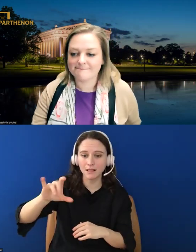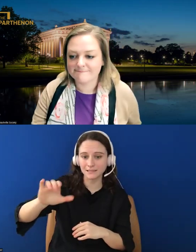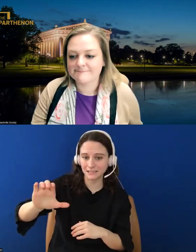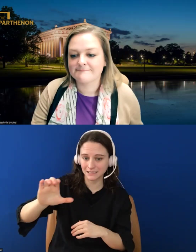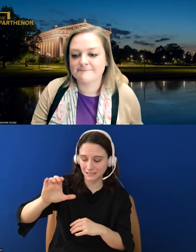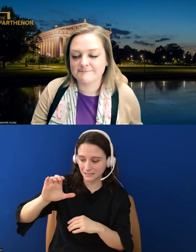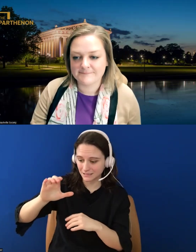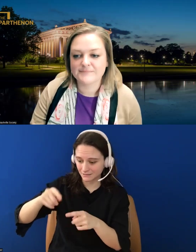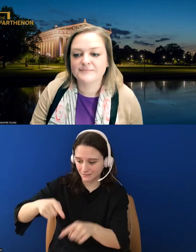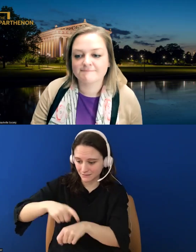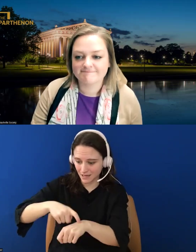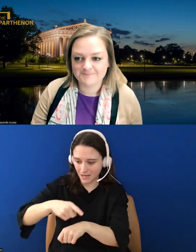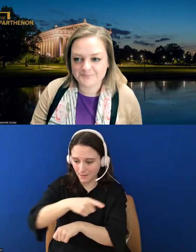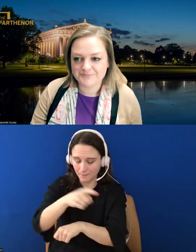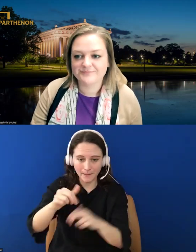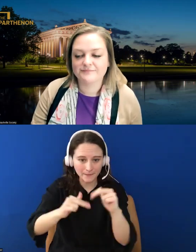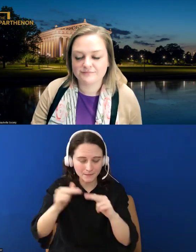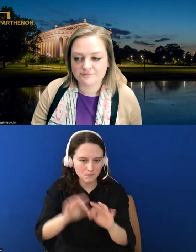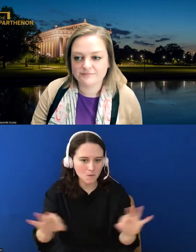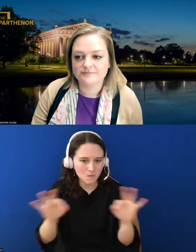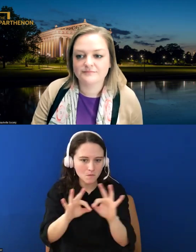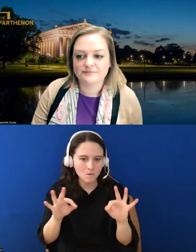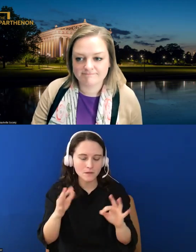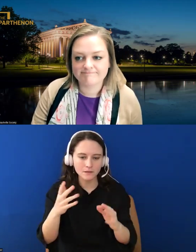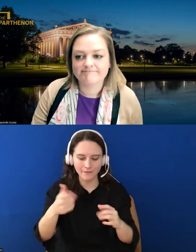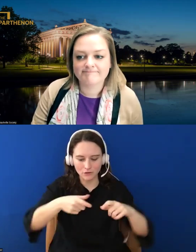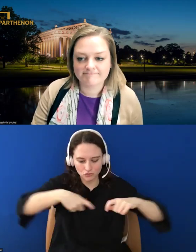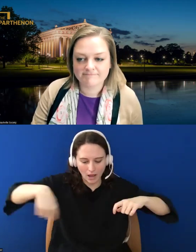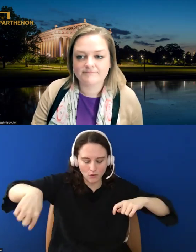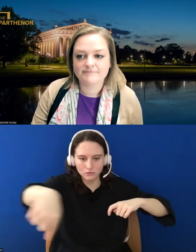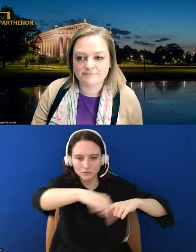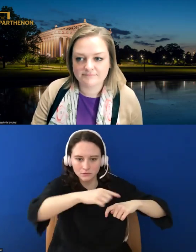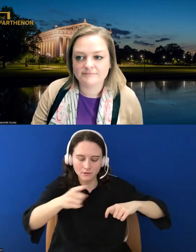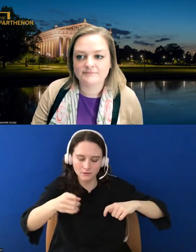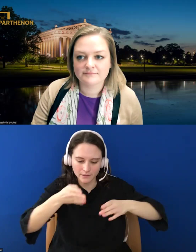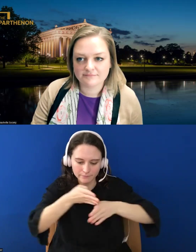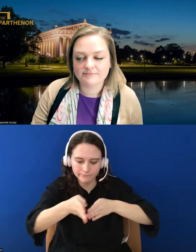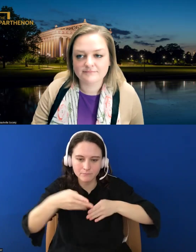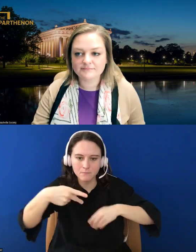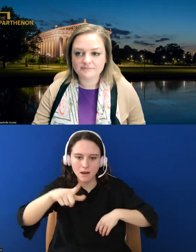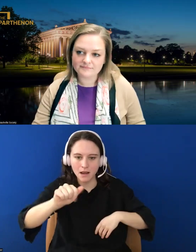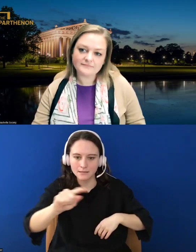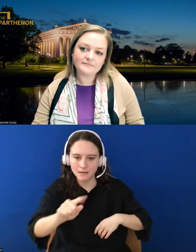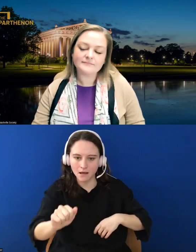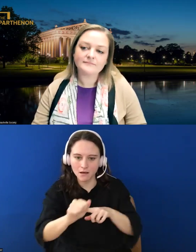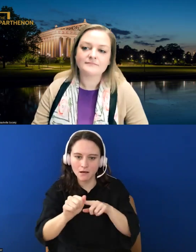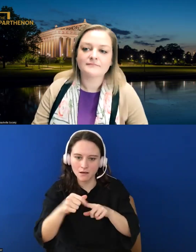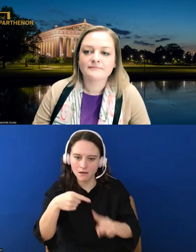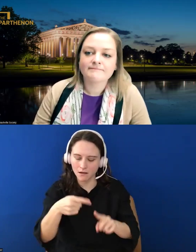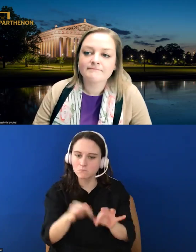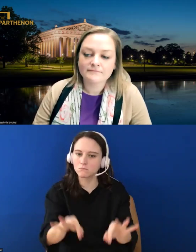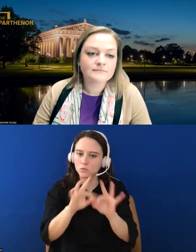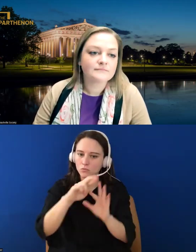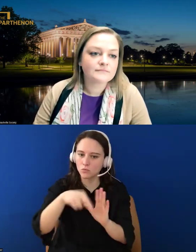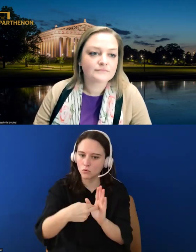are very important. Basically, they are surrounding the main plazas of the post-classic sites, so they play an important role. But we need to